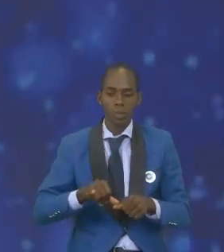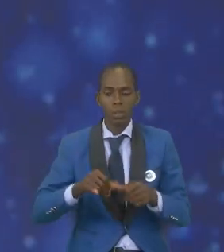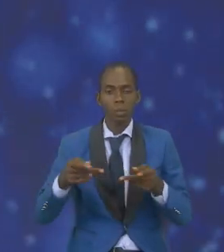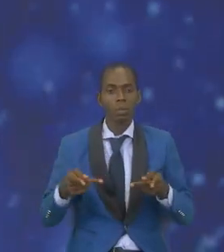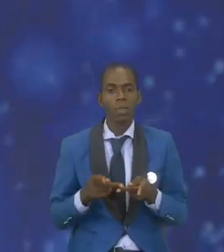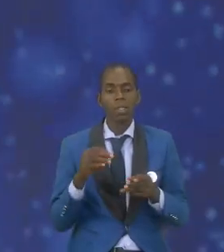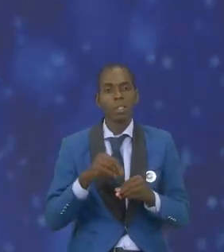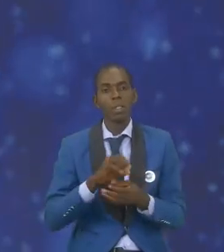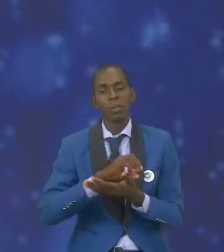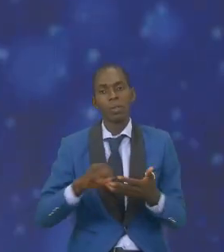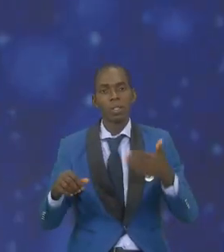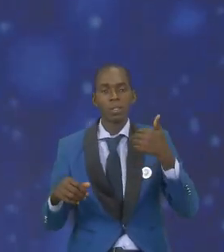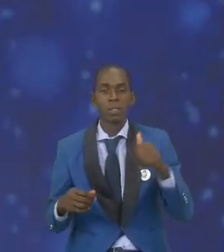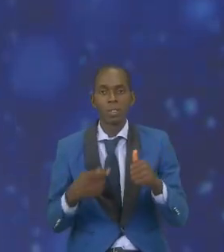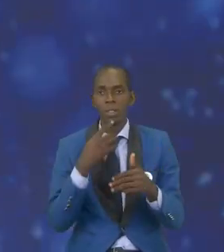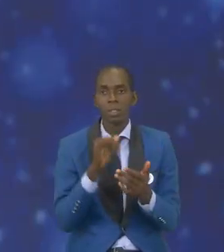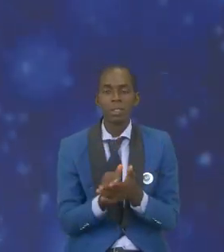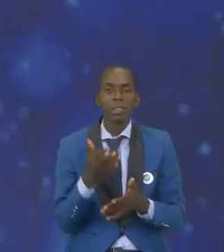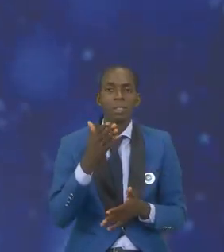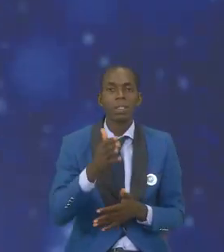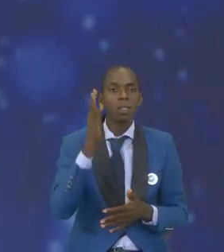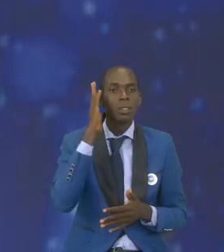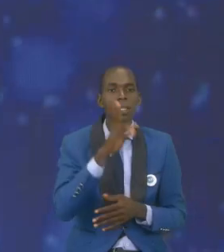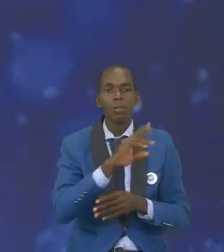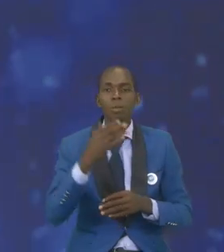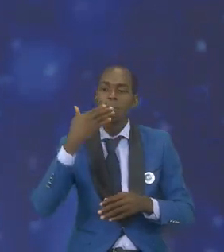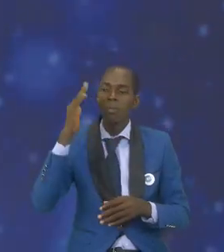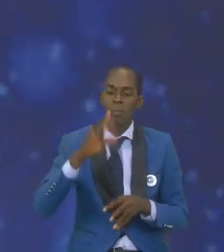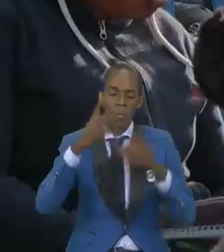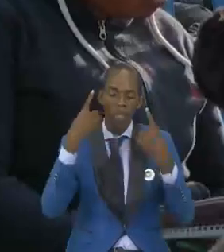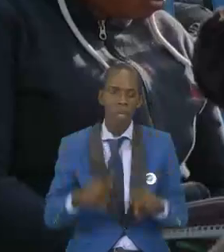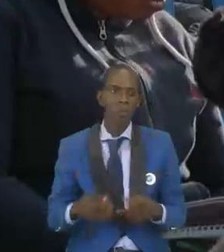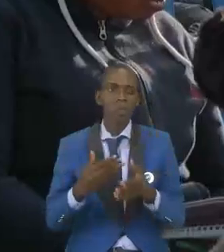10, it says, there shall no evil befall thee.